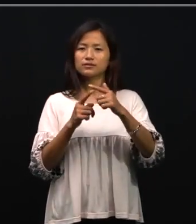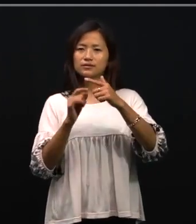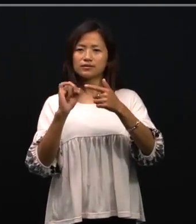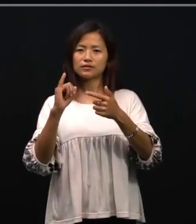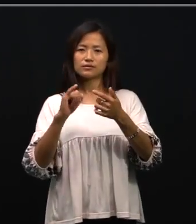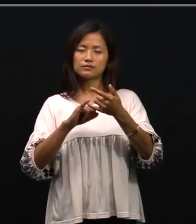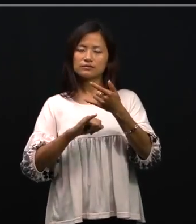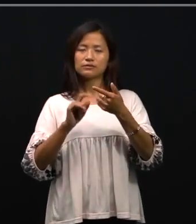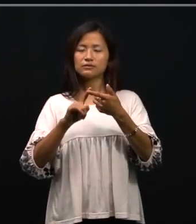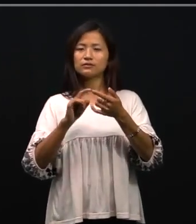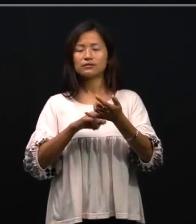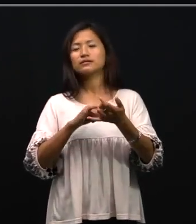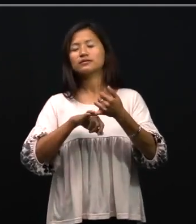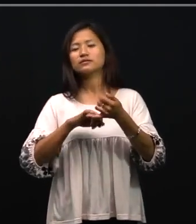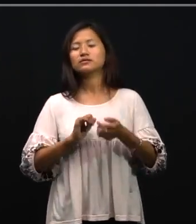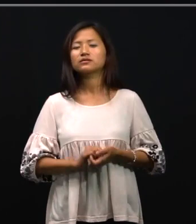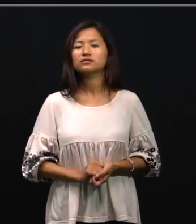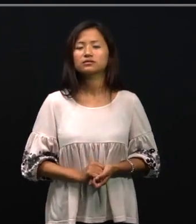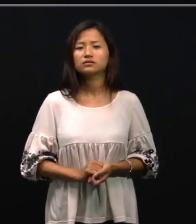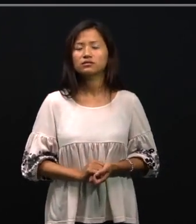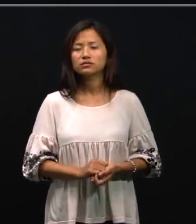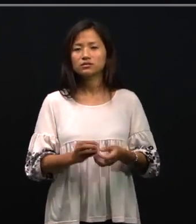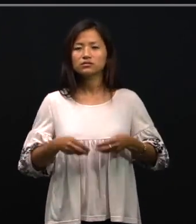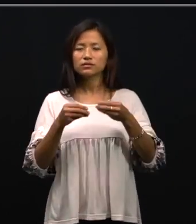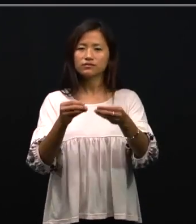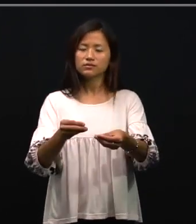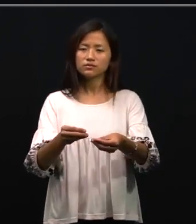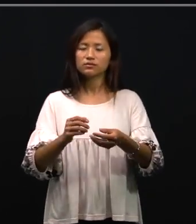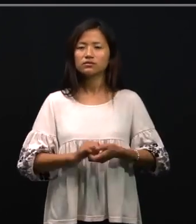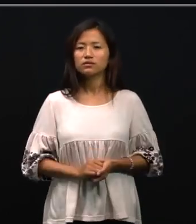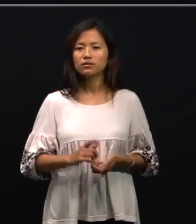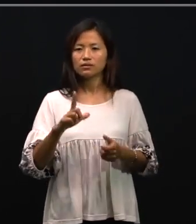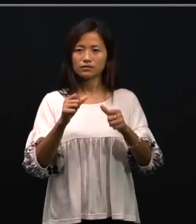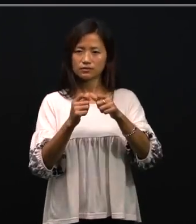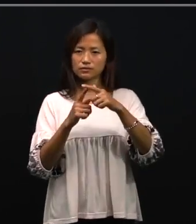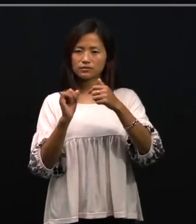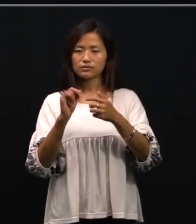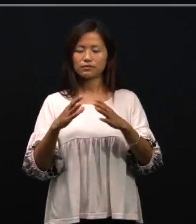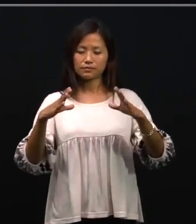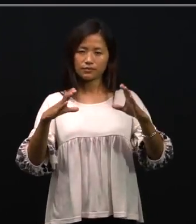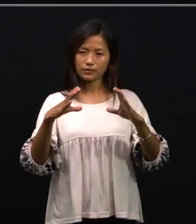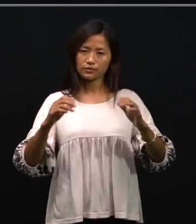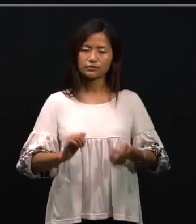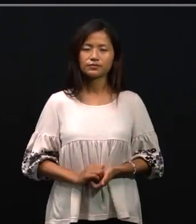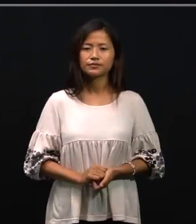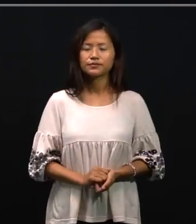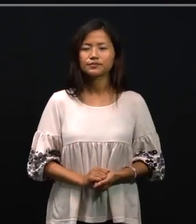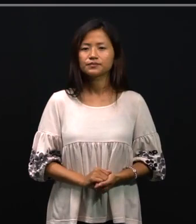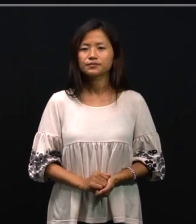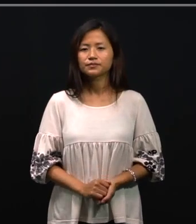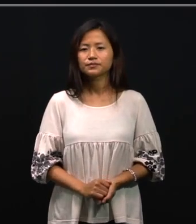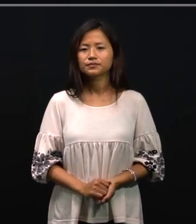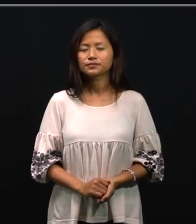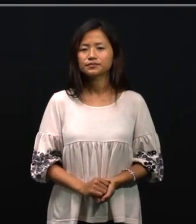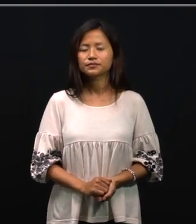end of the name, and it's given in Latin. It's given in bracket, or you can just